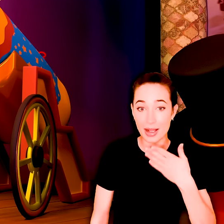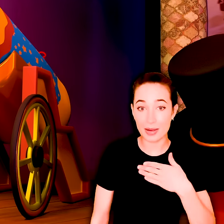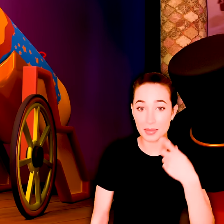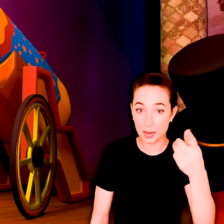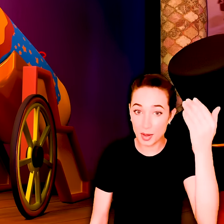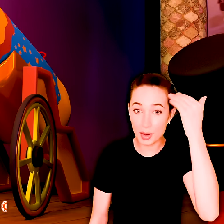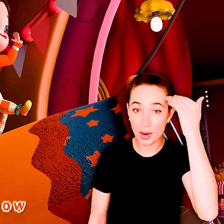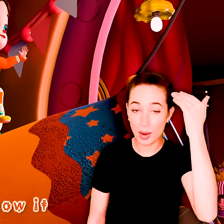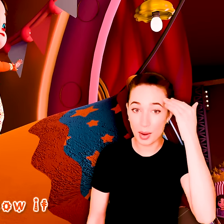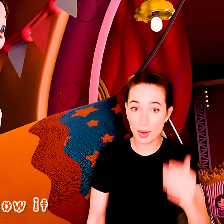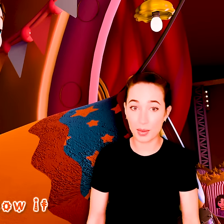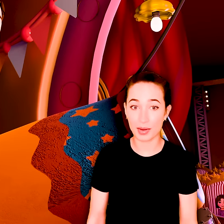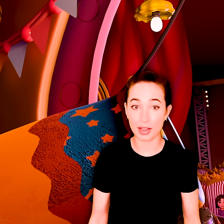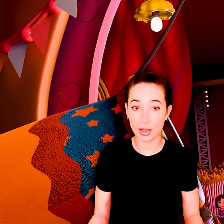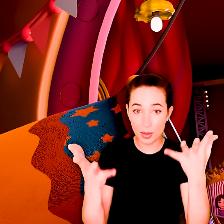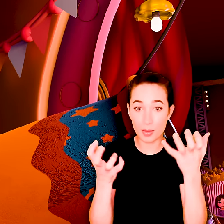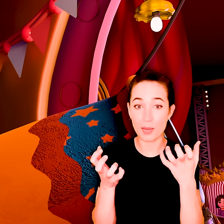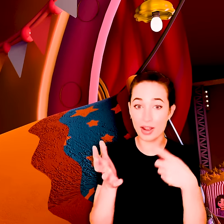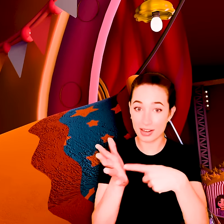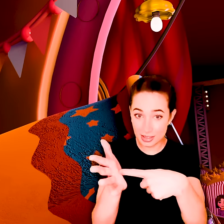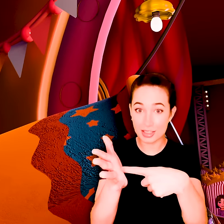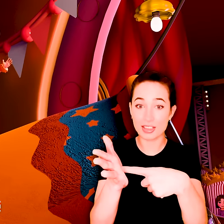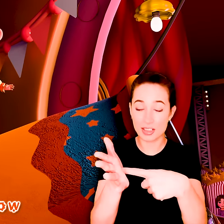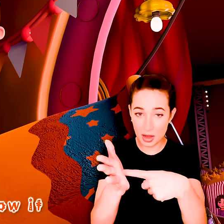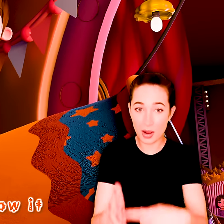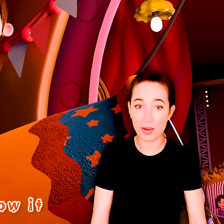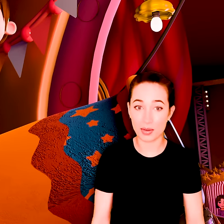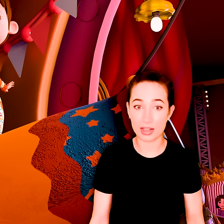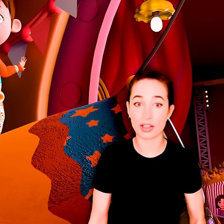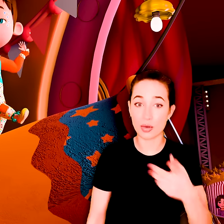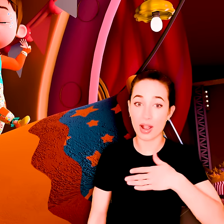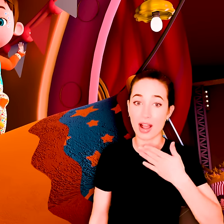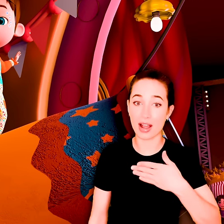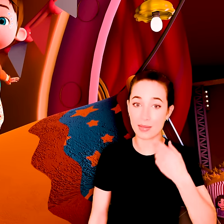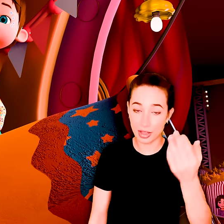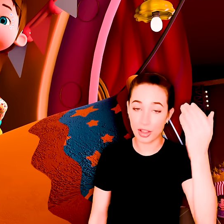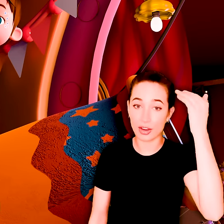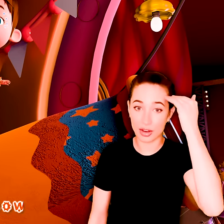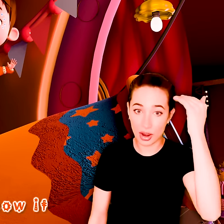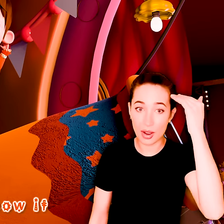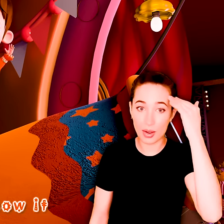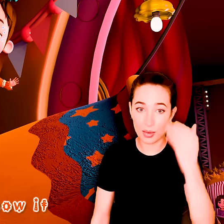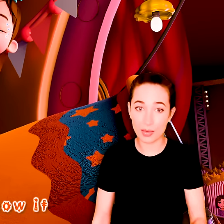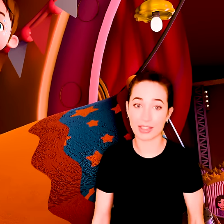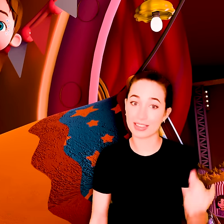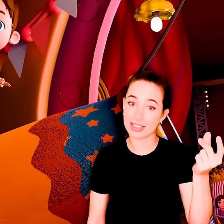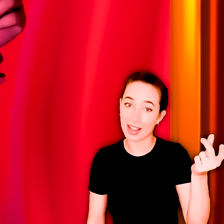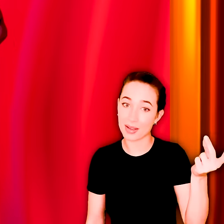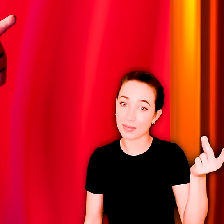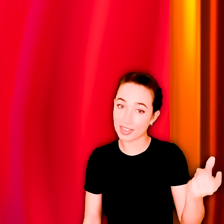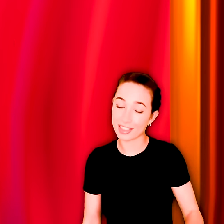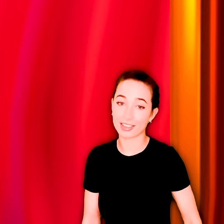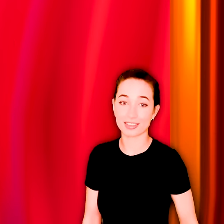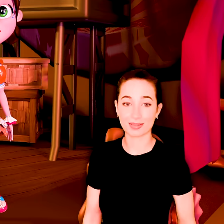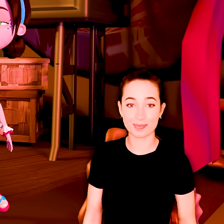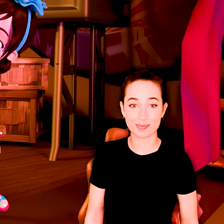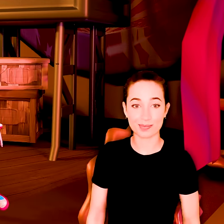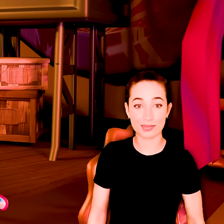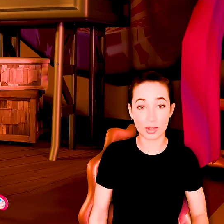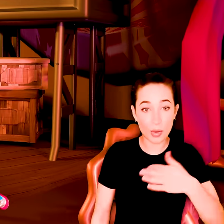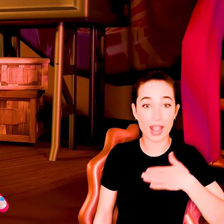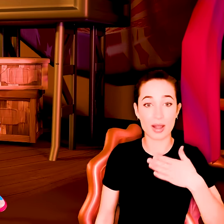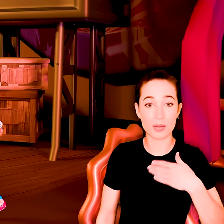if you're happy and you know it and you really want to show it if you're happy and you know it snap your fingers